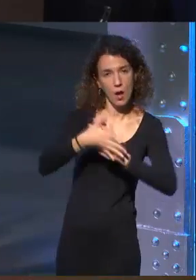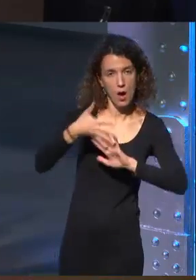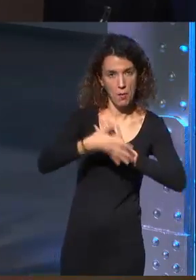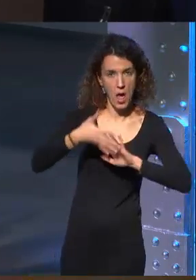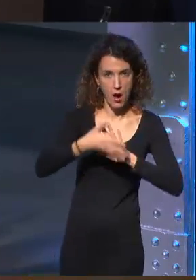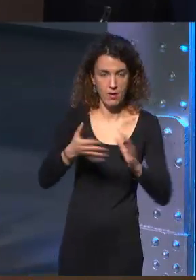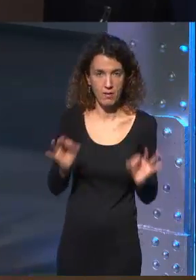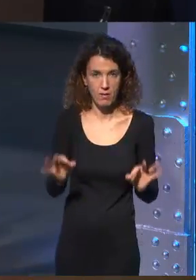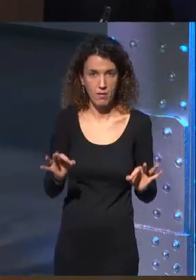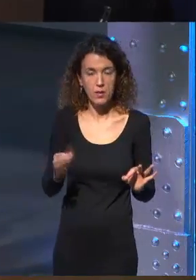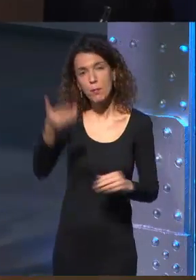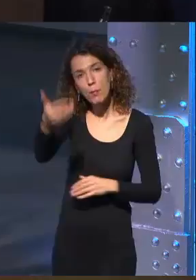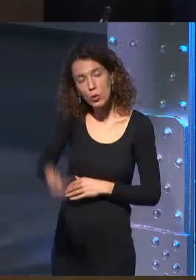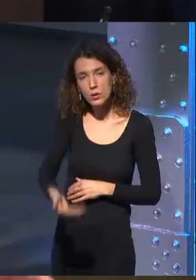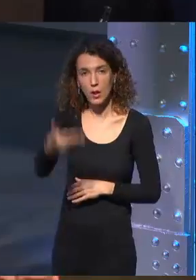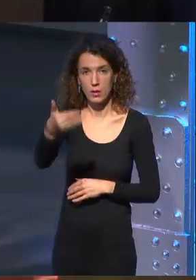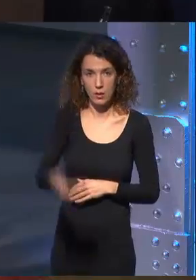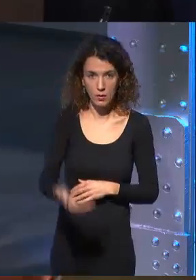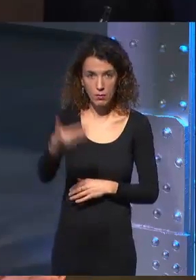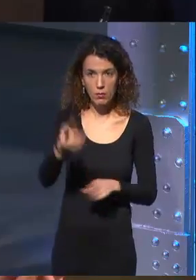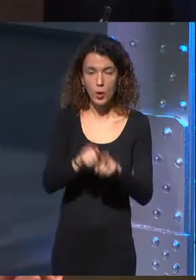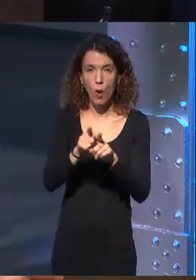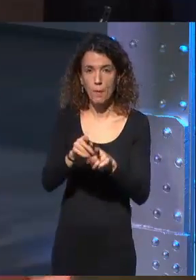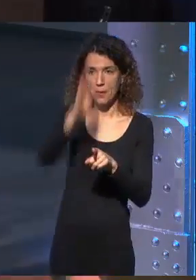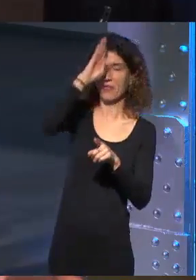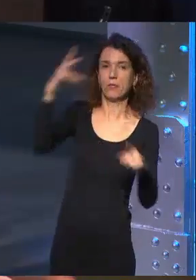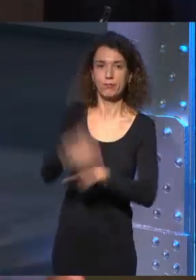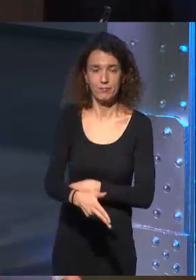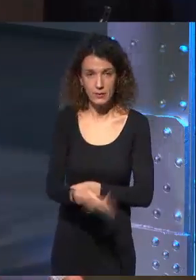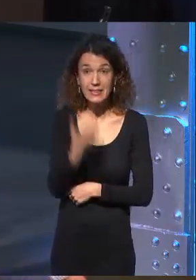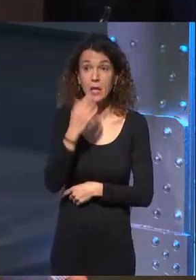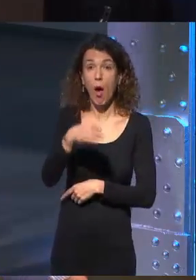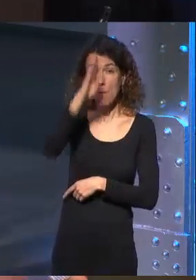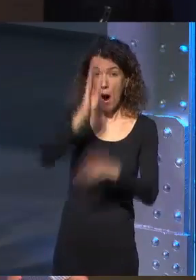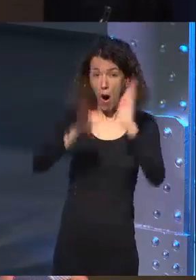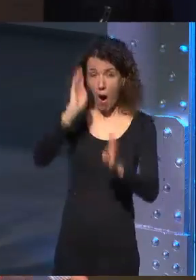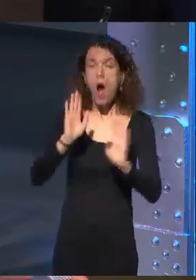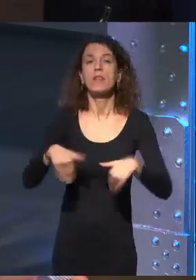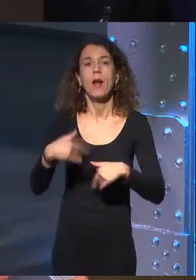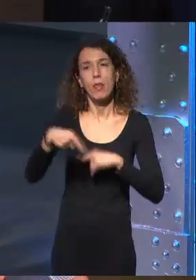give a smartphone, we have to speak about it, because it's important that